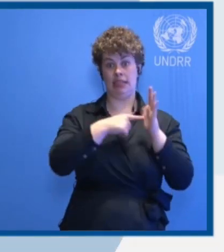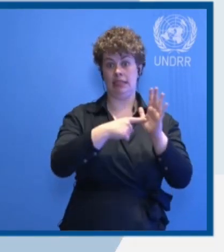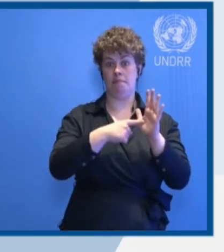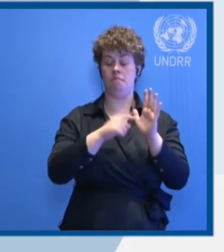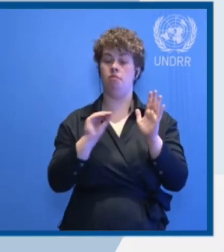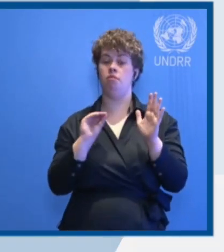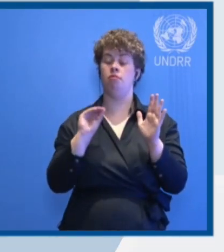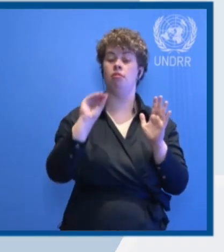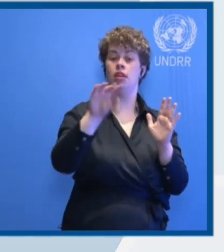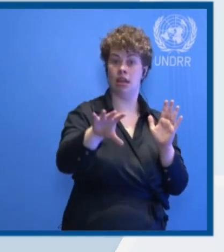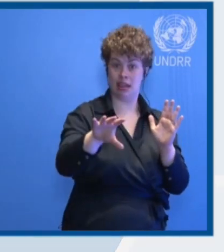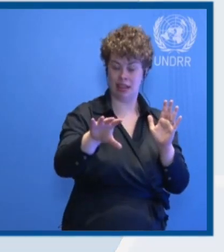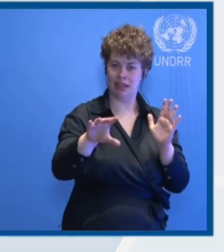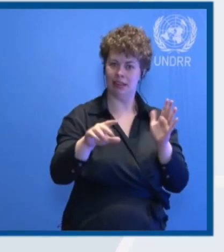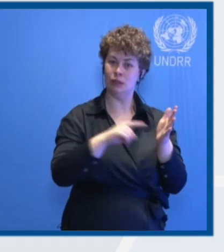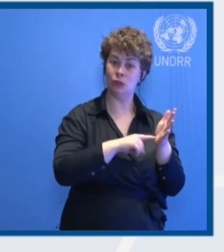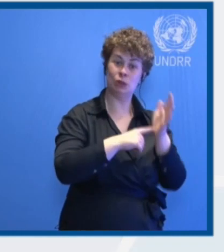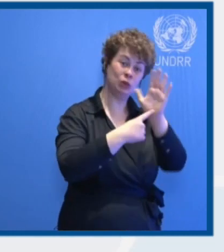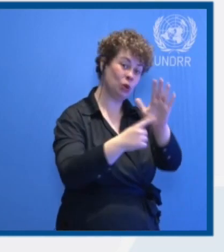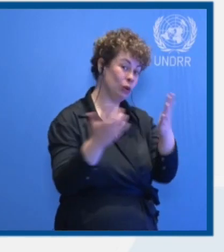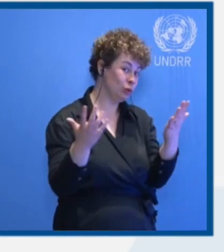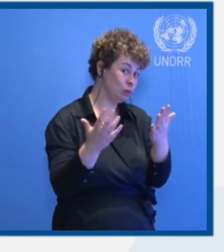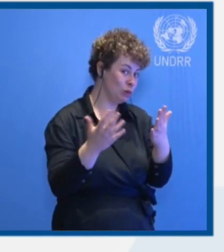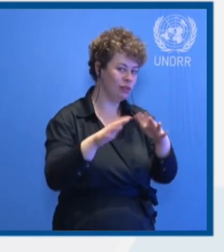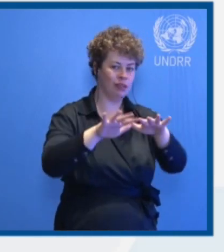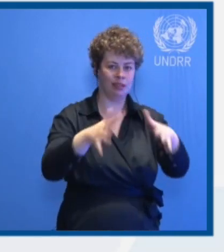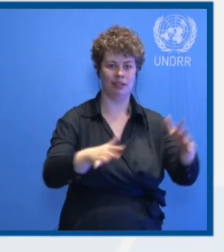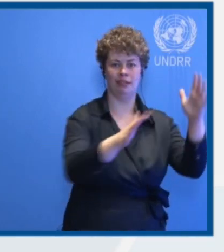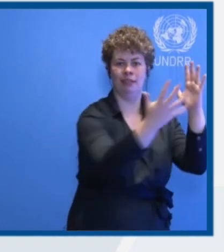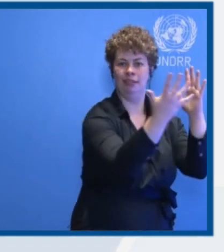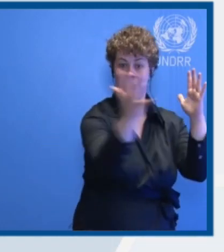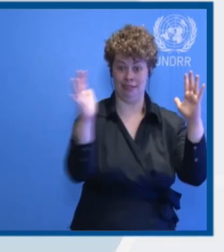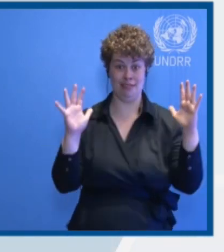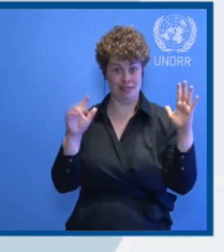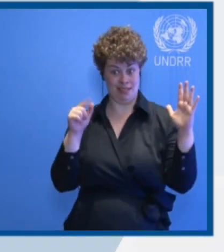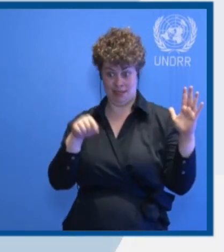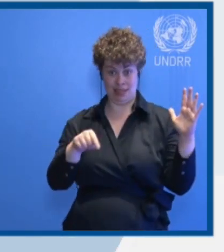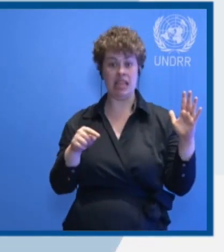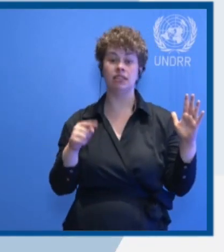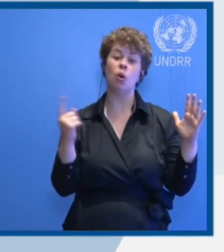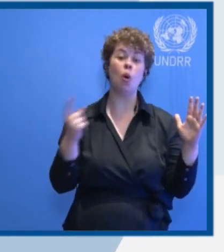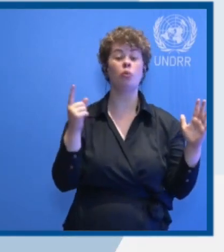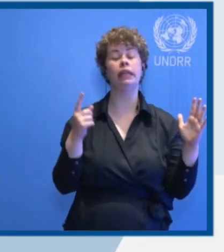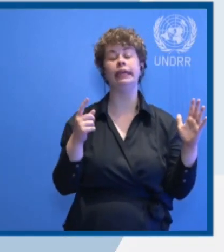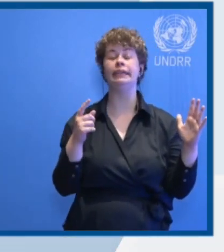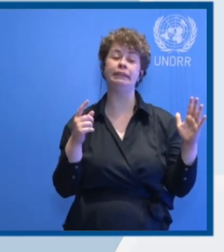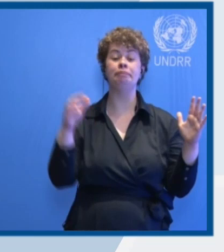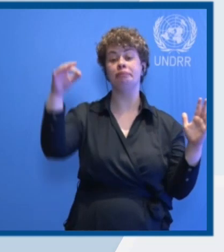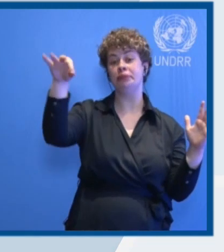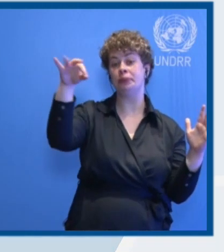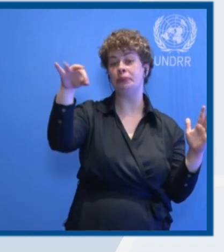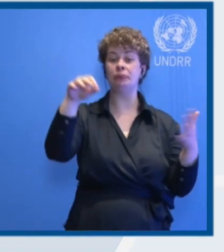how effective and efficient natural solutions can be in driving or catalyzing,